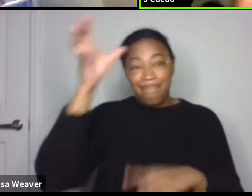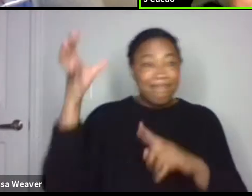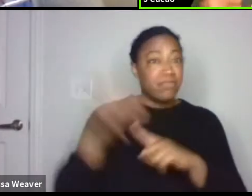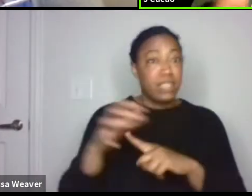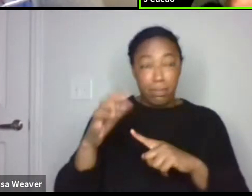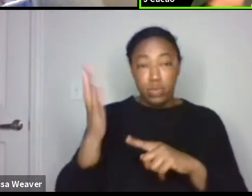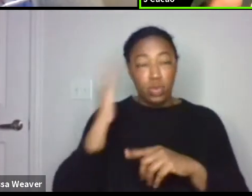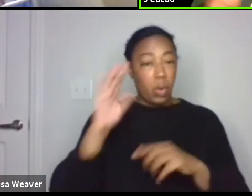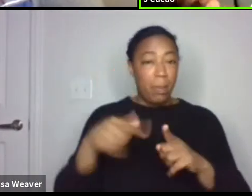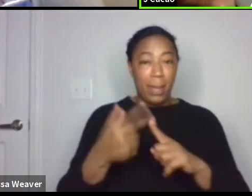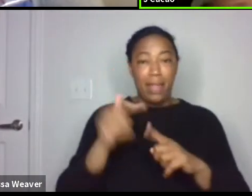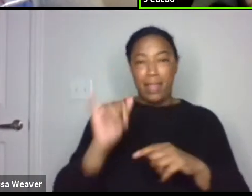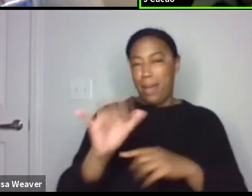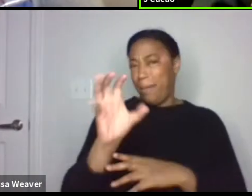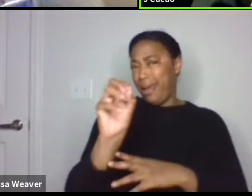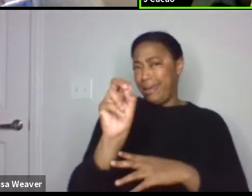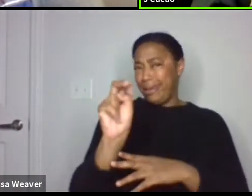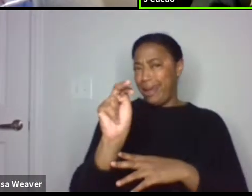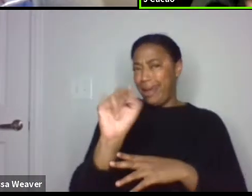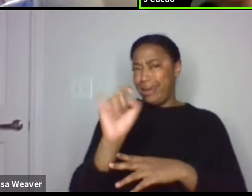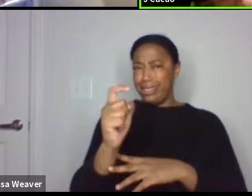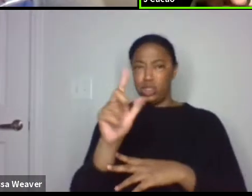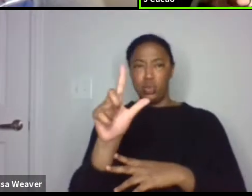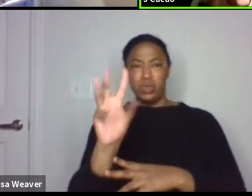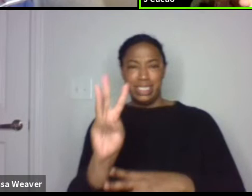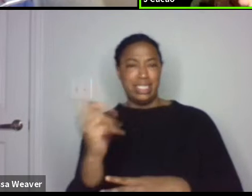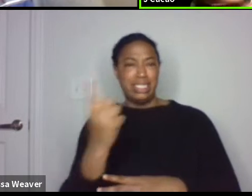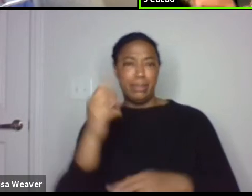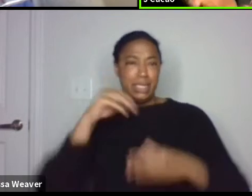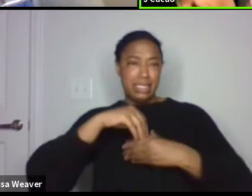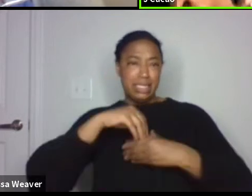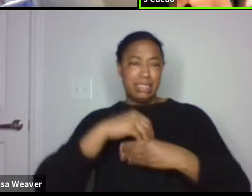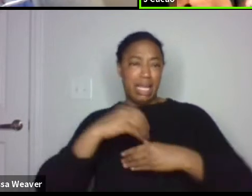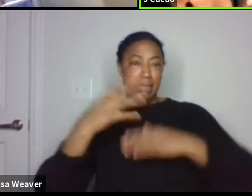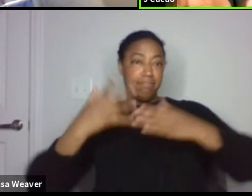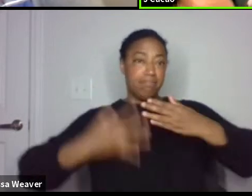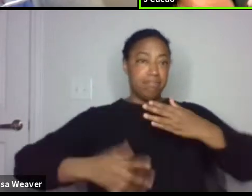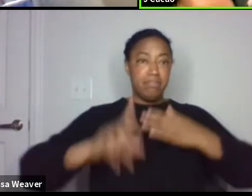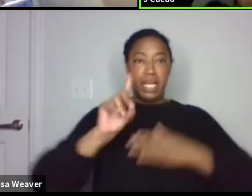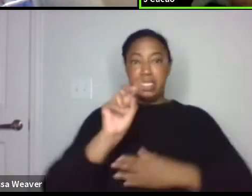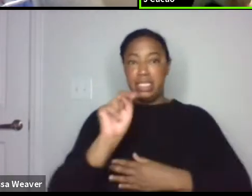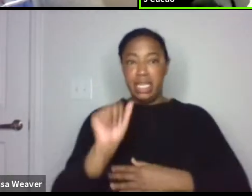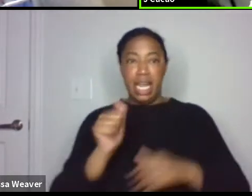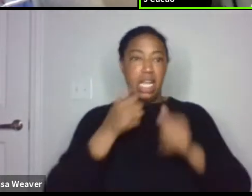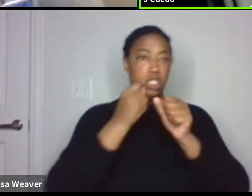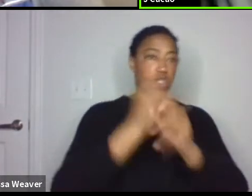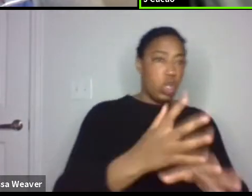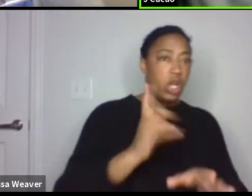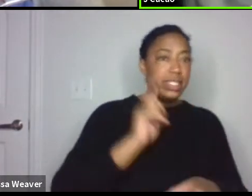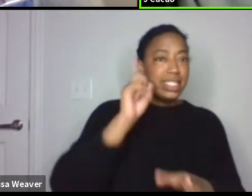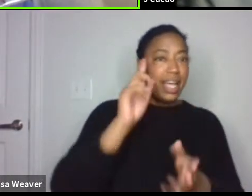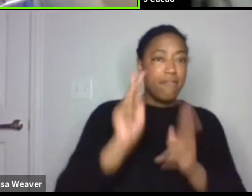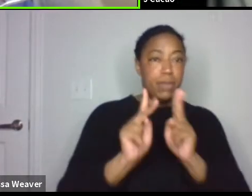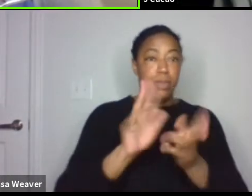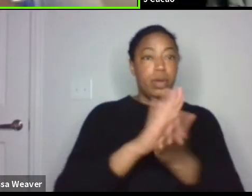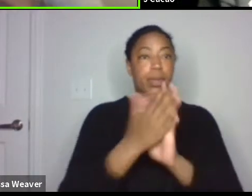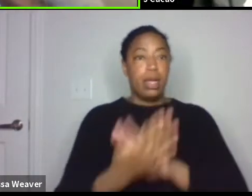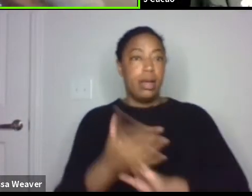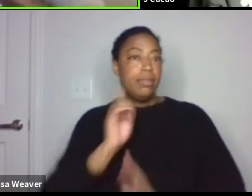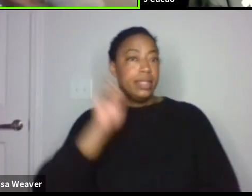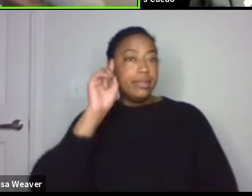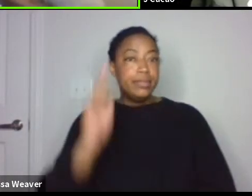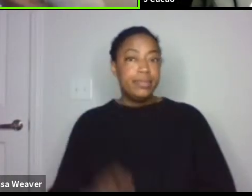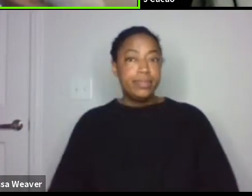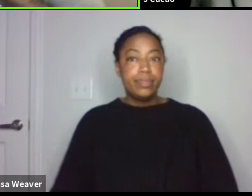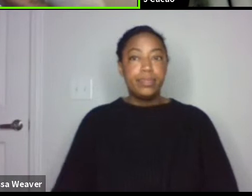connex something 26. It's something within the genes that pretty much is what causes deaf folks to go deaf. If